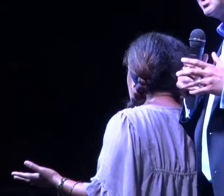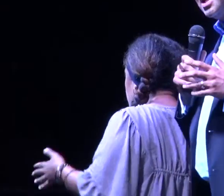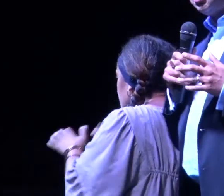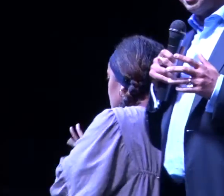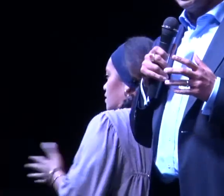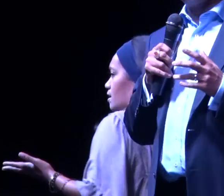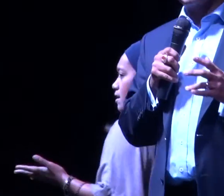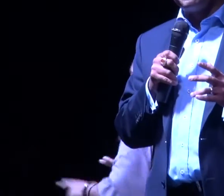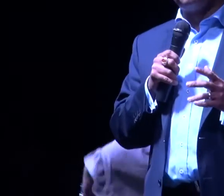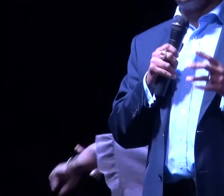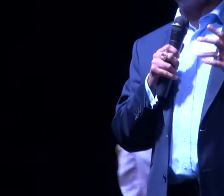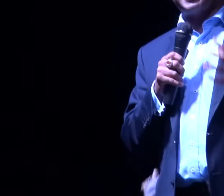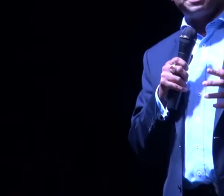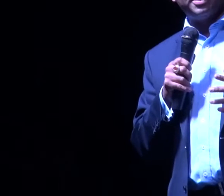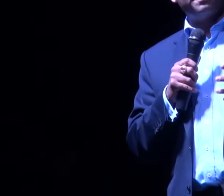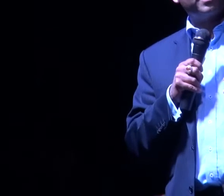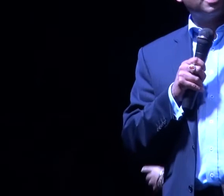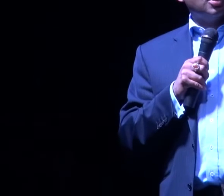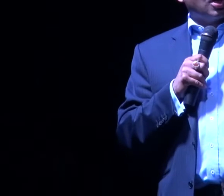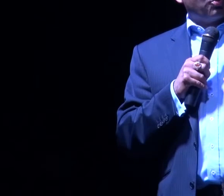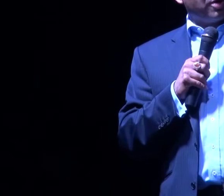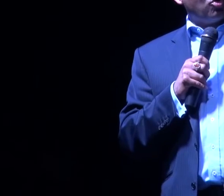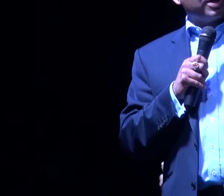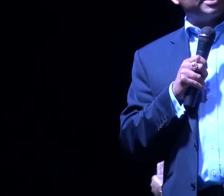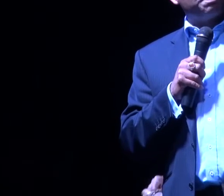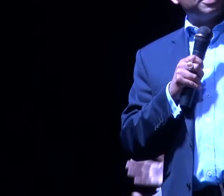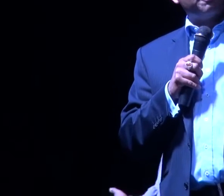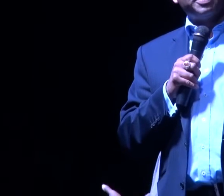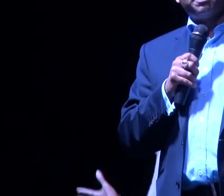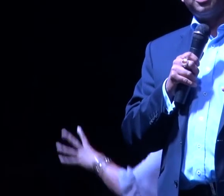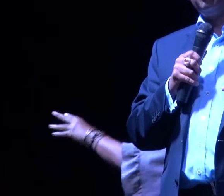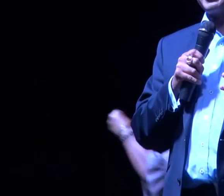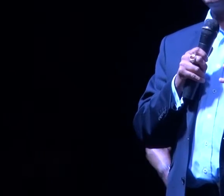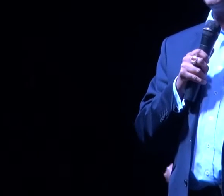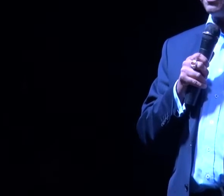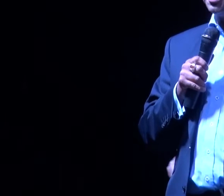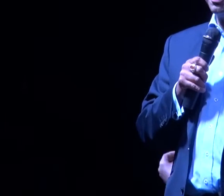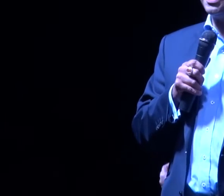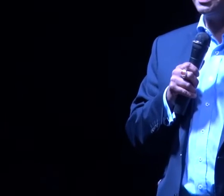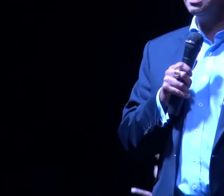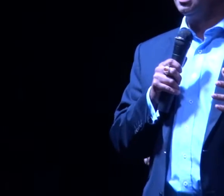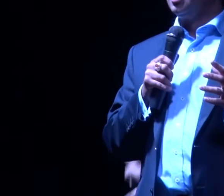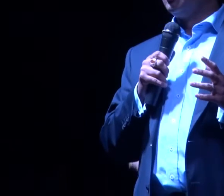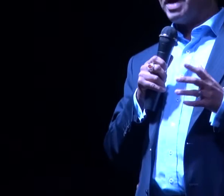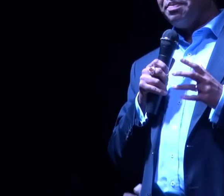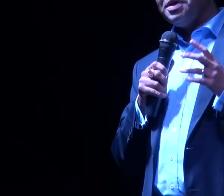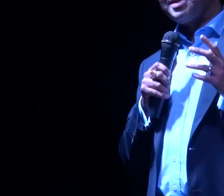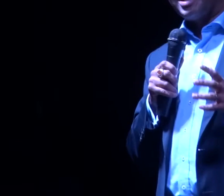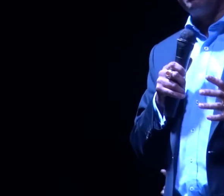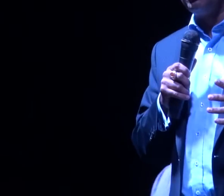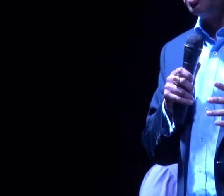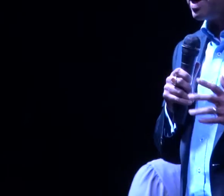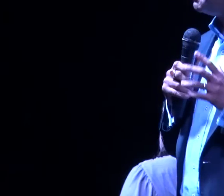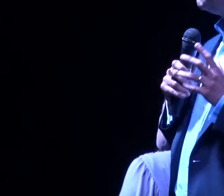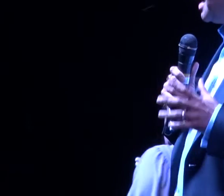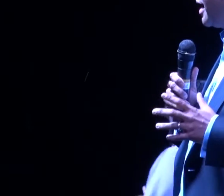as a country is becoming more accepting. We are more accepting of people who may be different to us, who may be